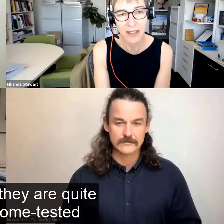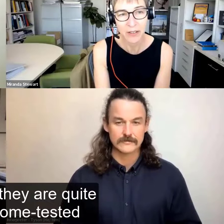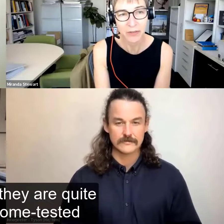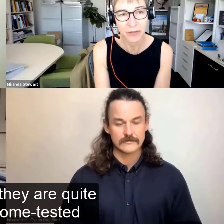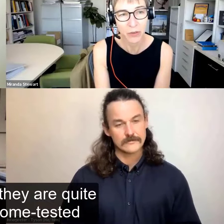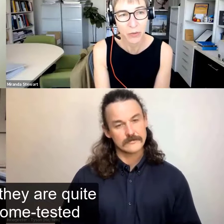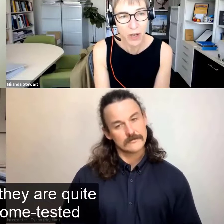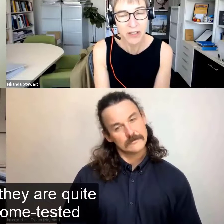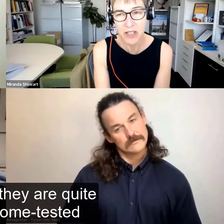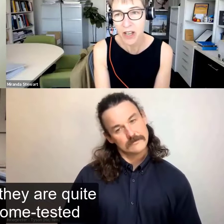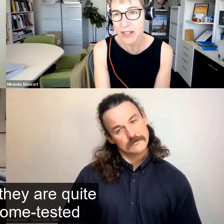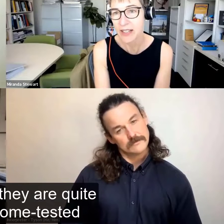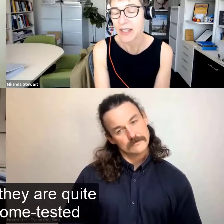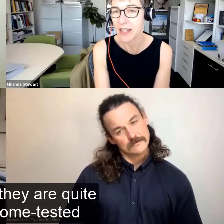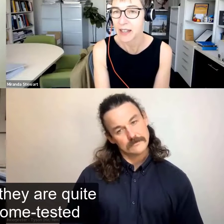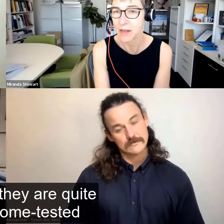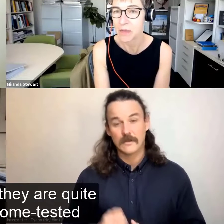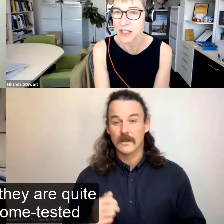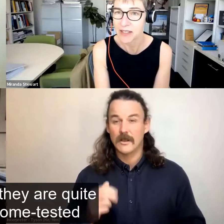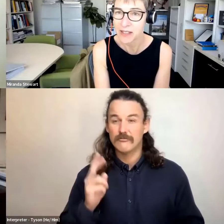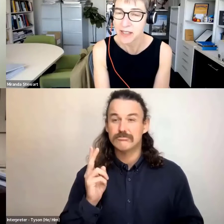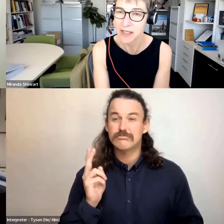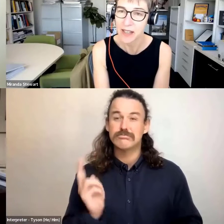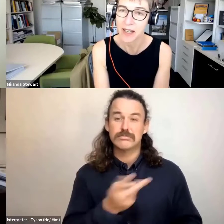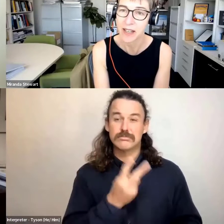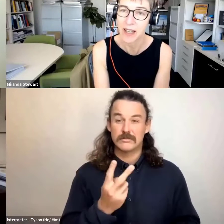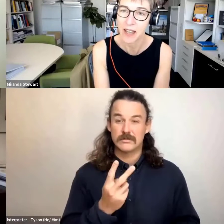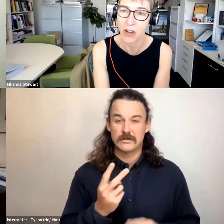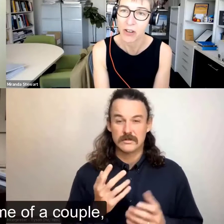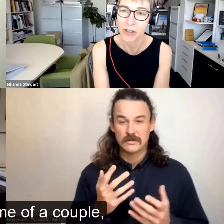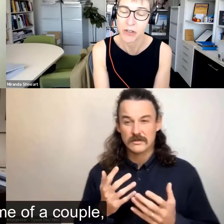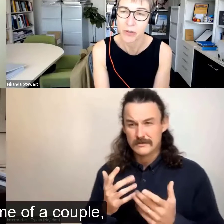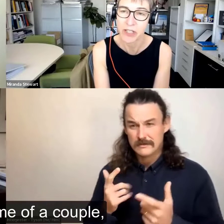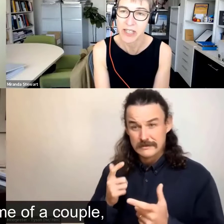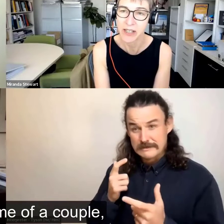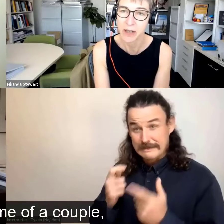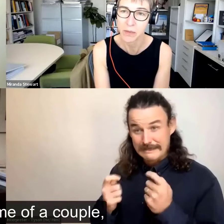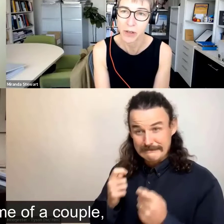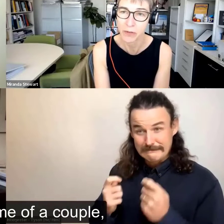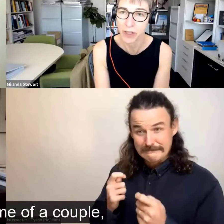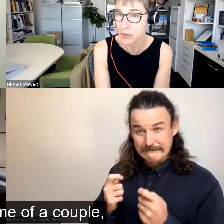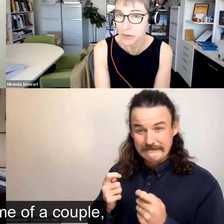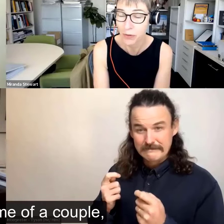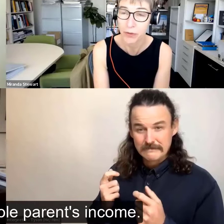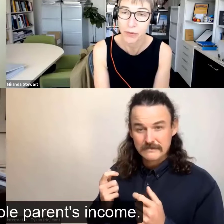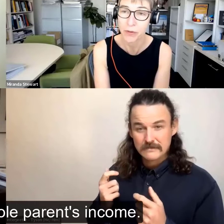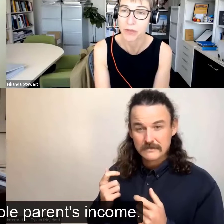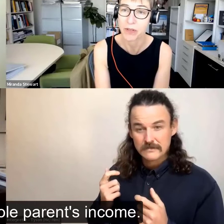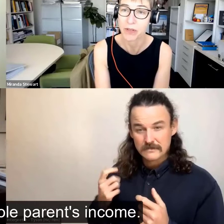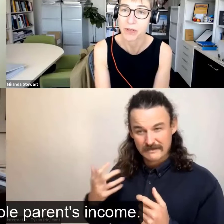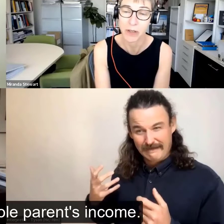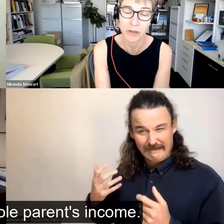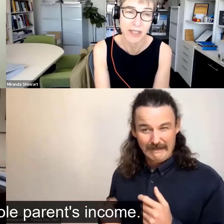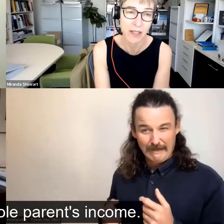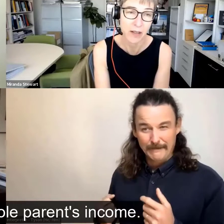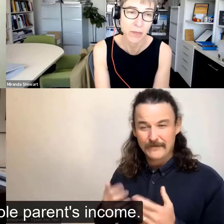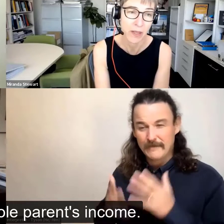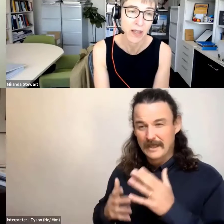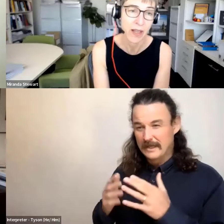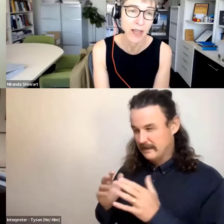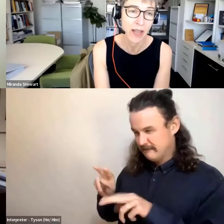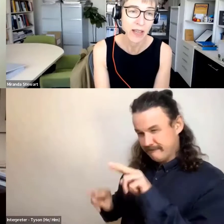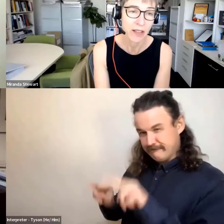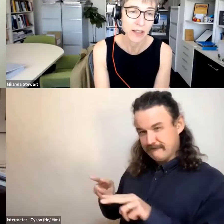are quite tightly income tested on joint income of a couple, or of course sole parents'